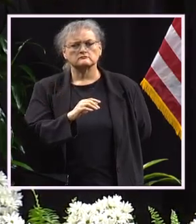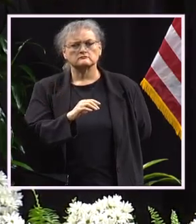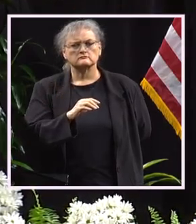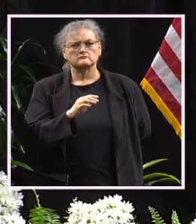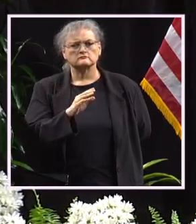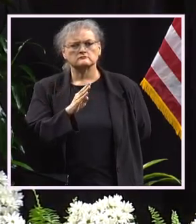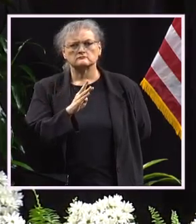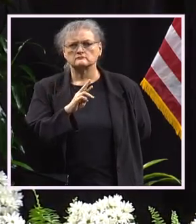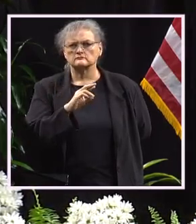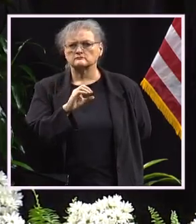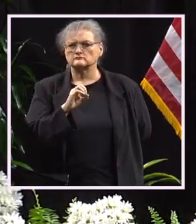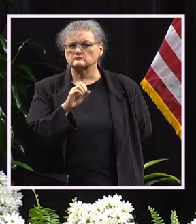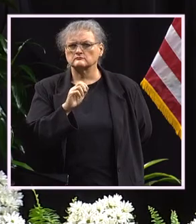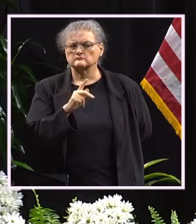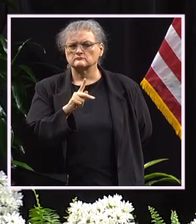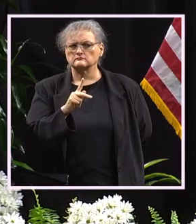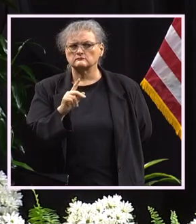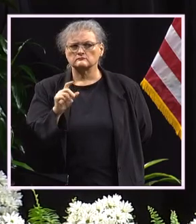Brock E. Schultz,